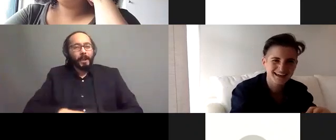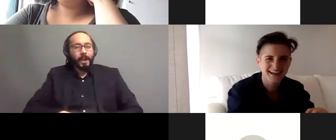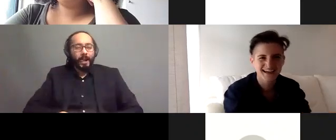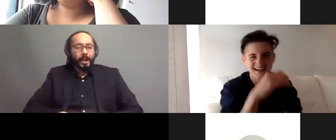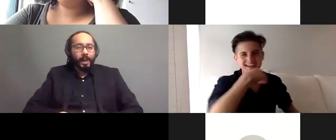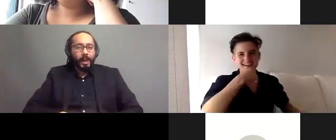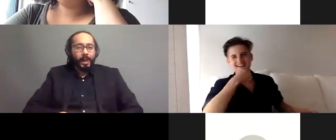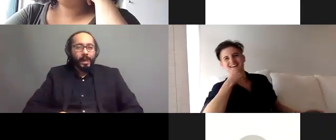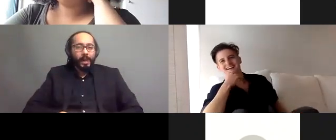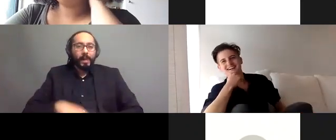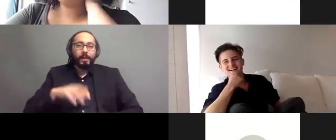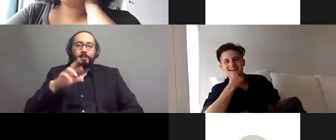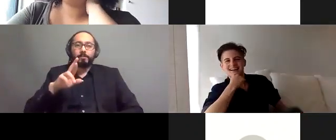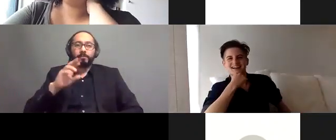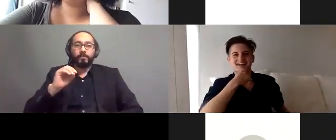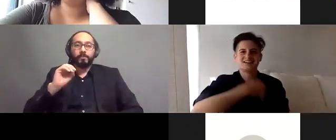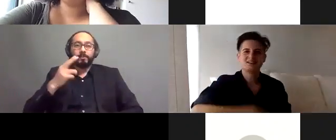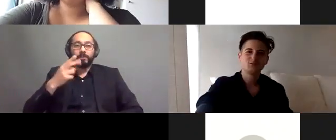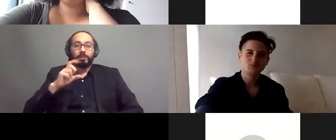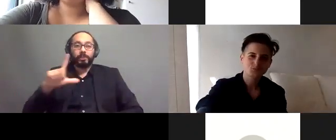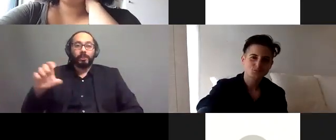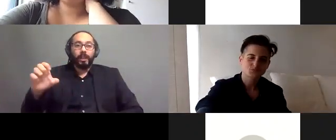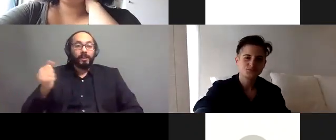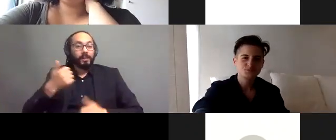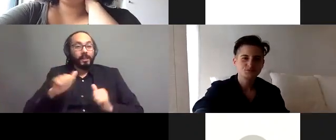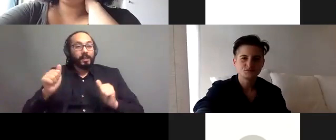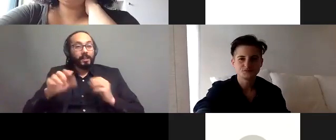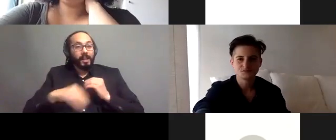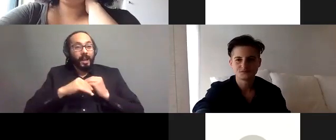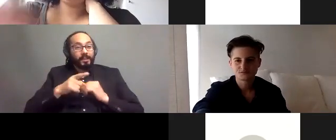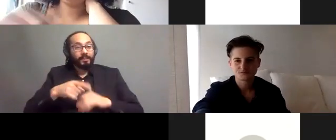Okay, Rochelle, what do you have anything to add?